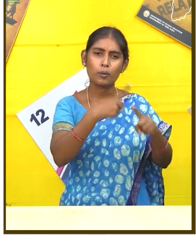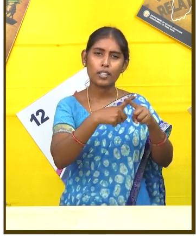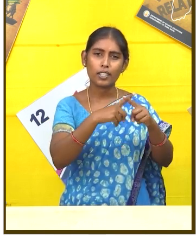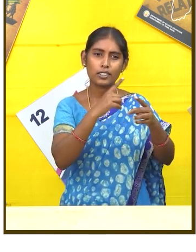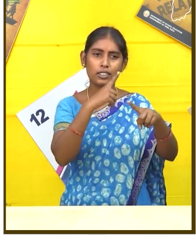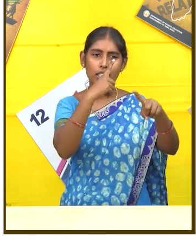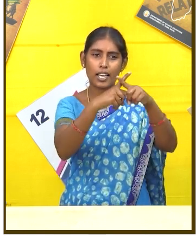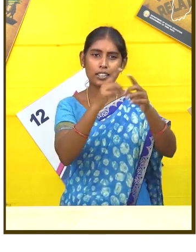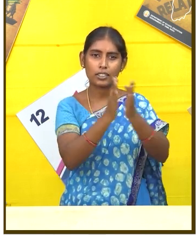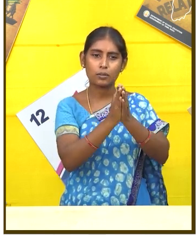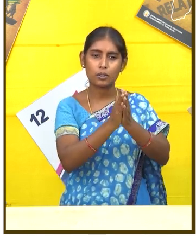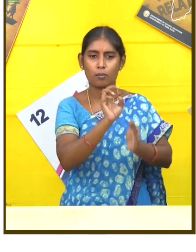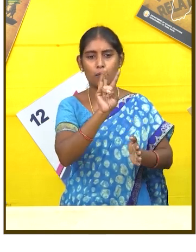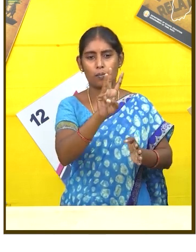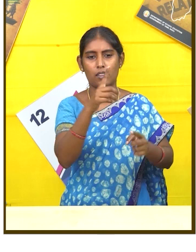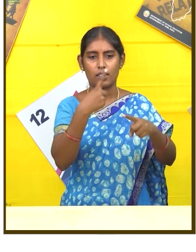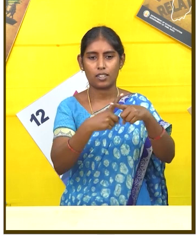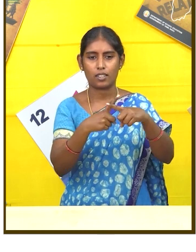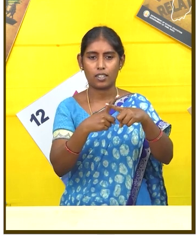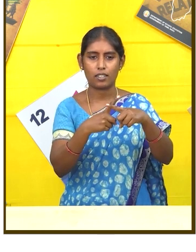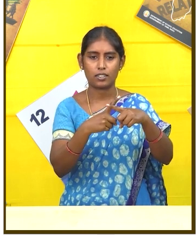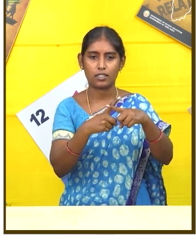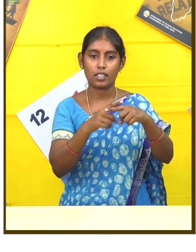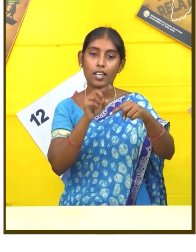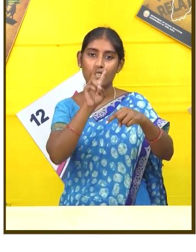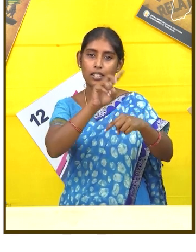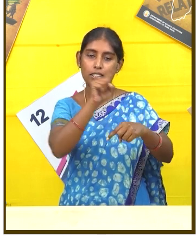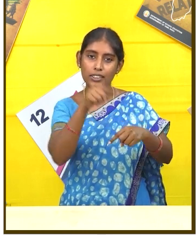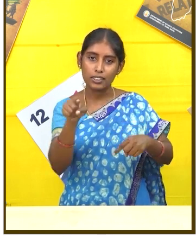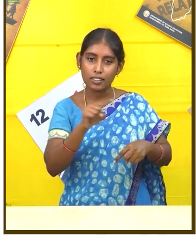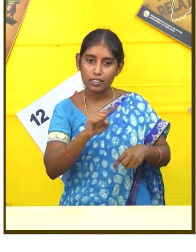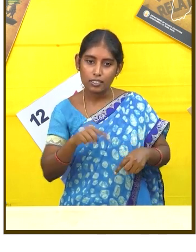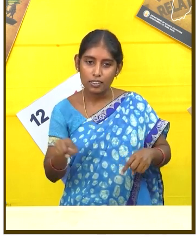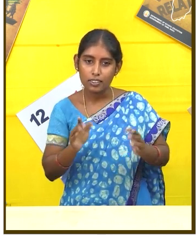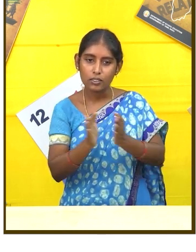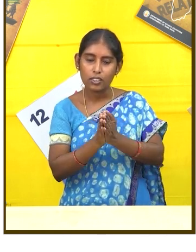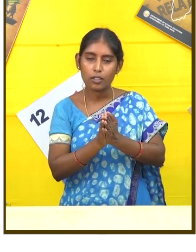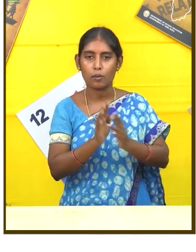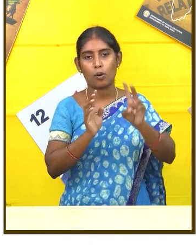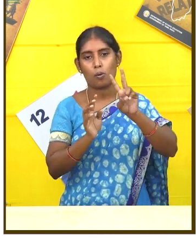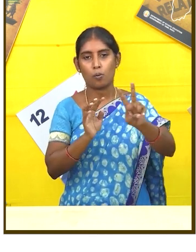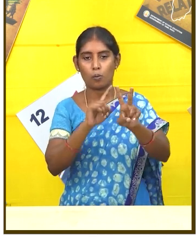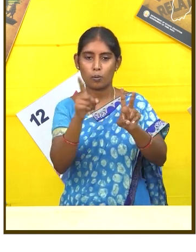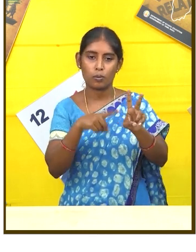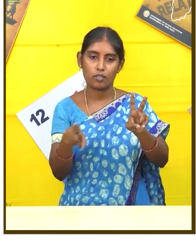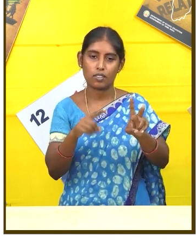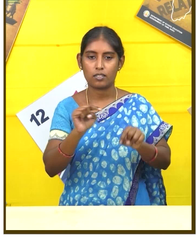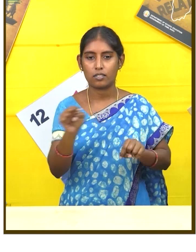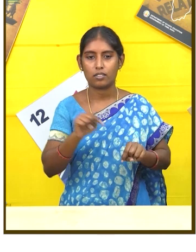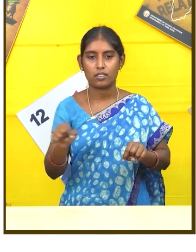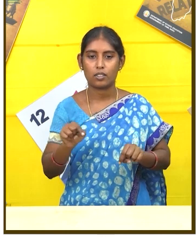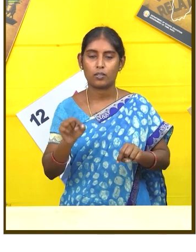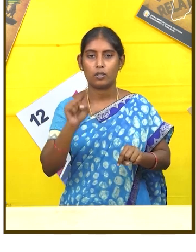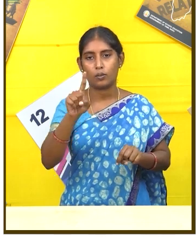x. 2x plus x become 3x. Z plus z become plus 2z. And 9 plus 5